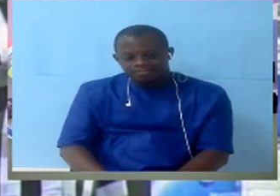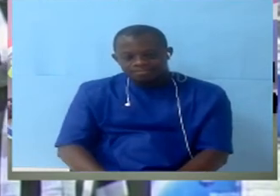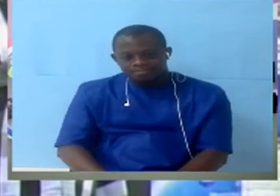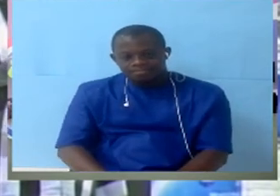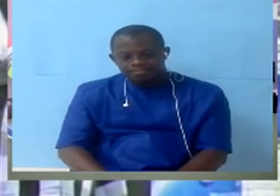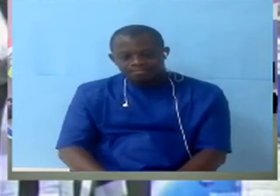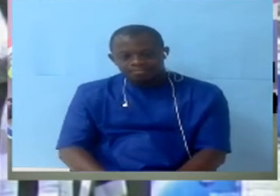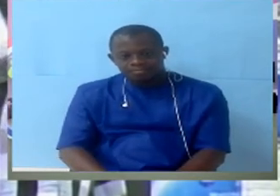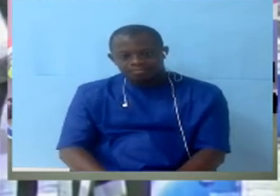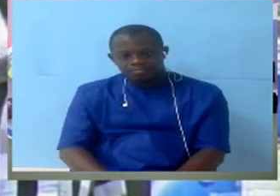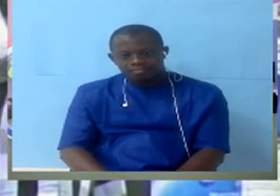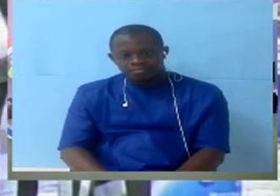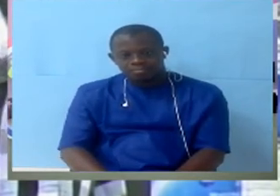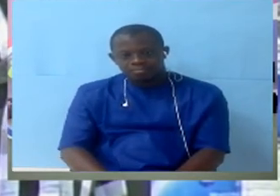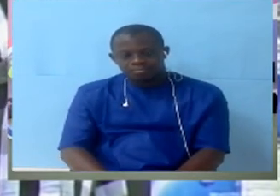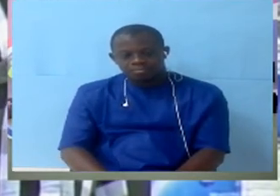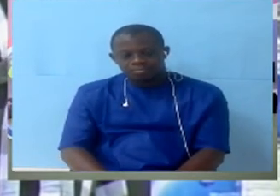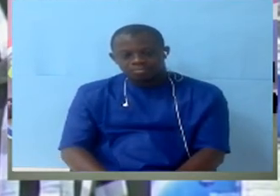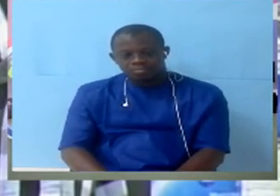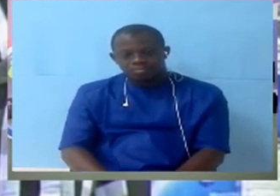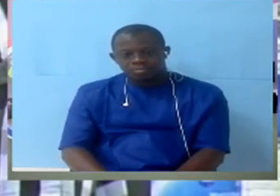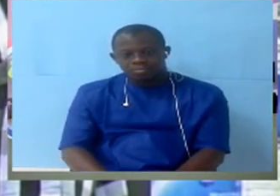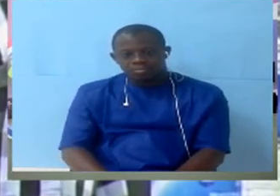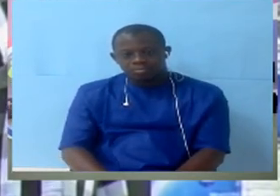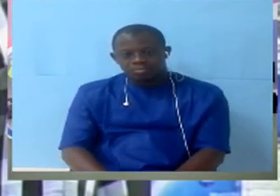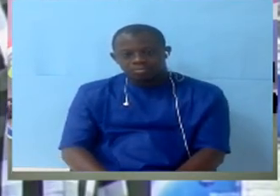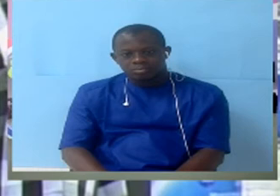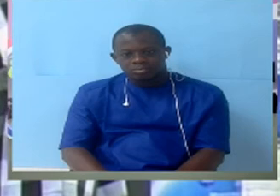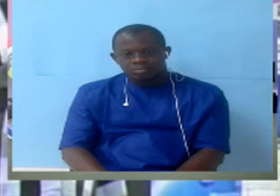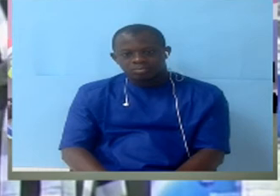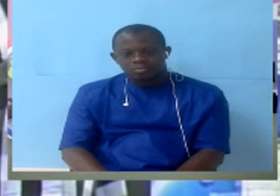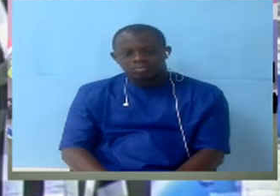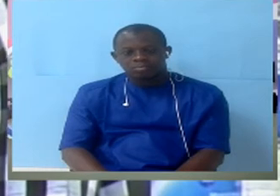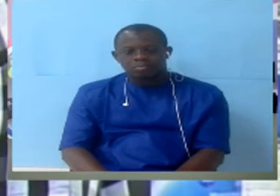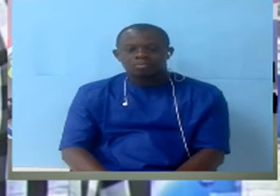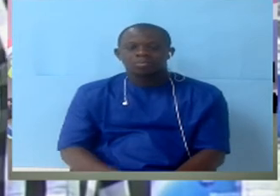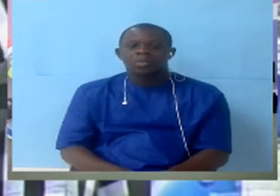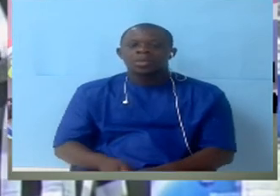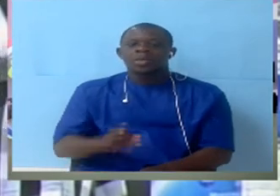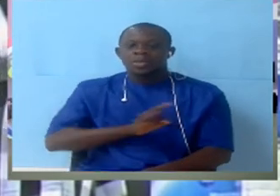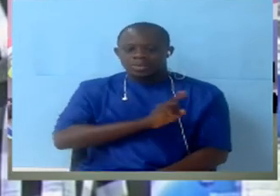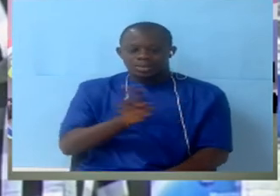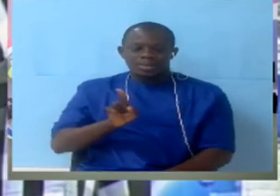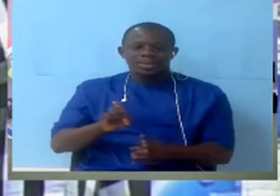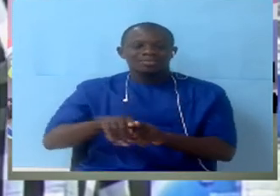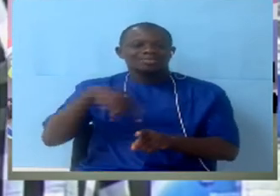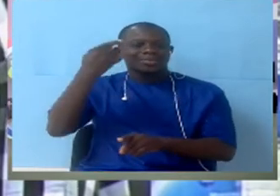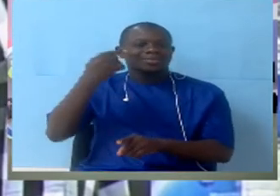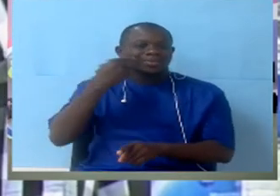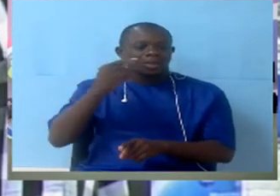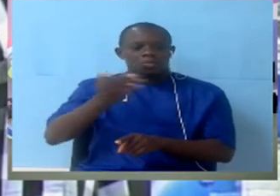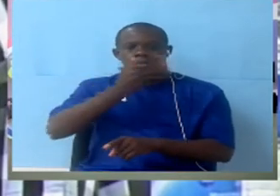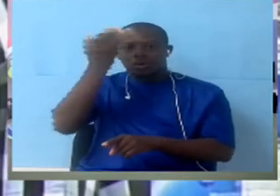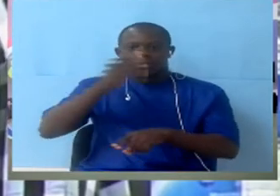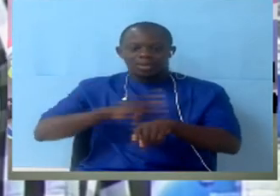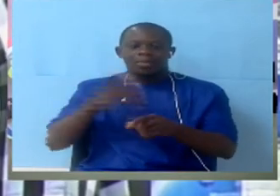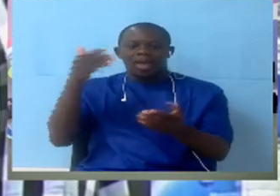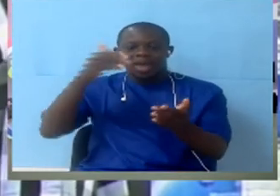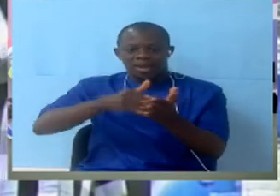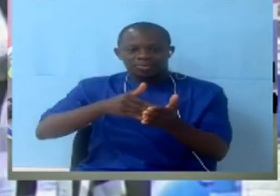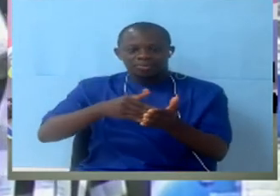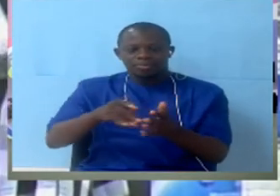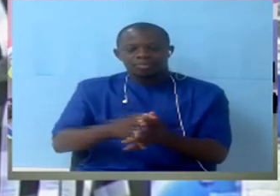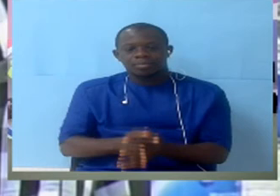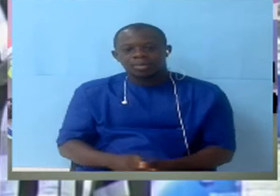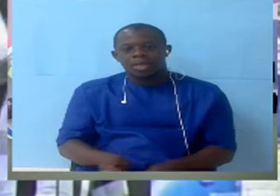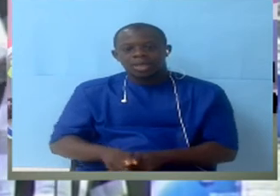second in command. So, Kabanada was summoned the next day. He came the next day in the morning. So, Ako